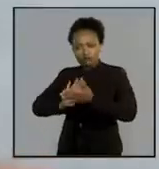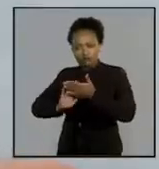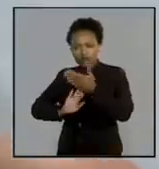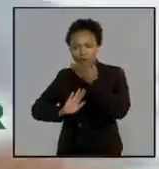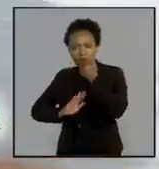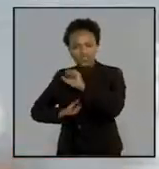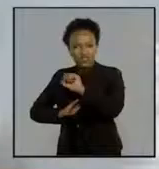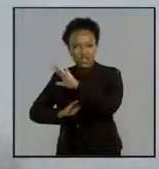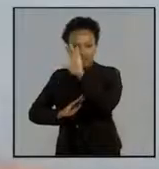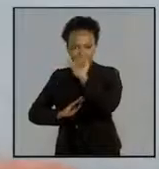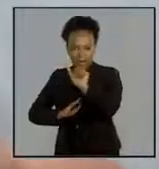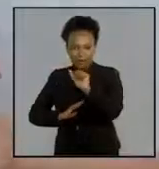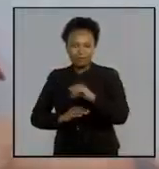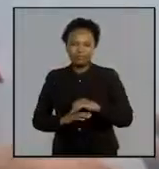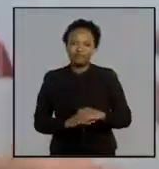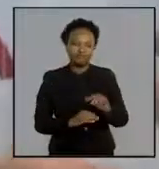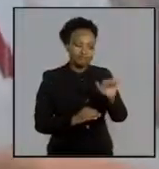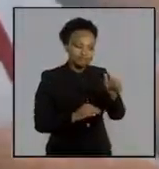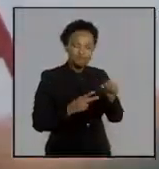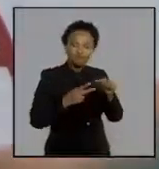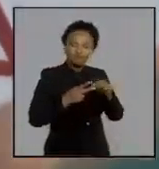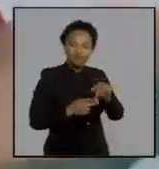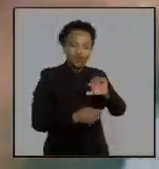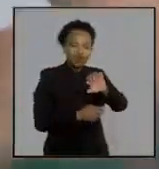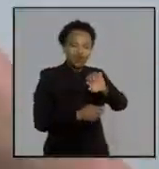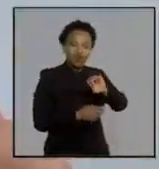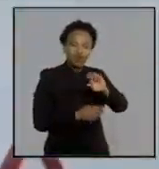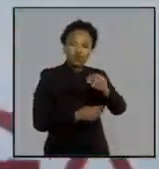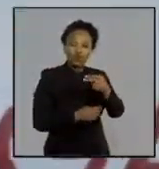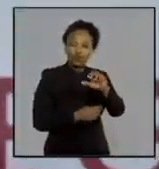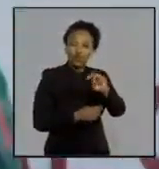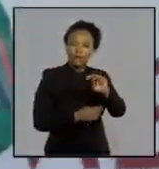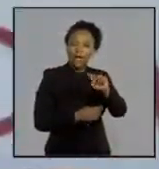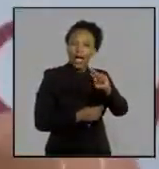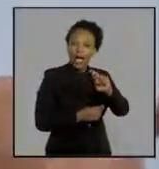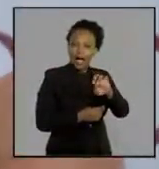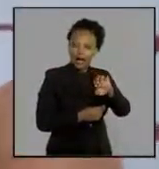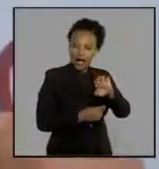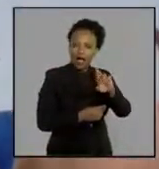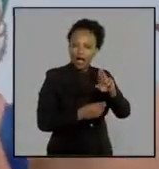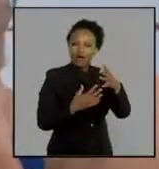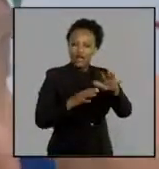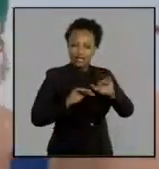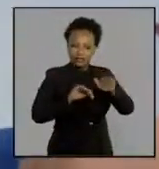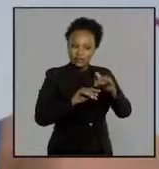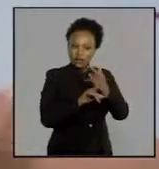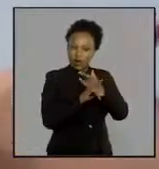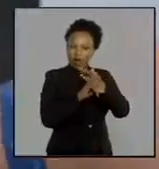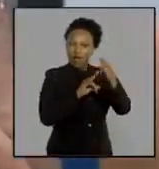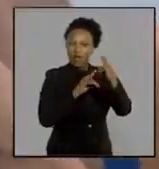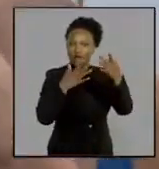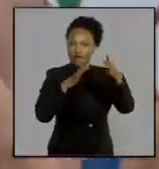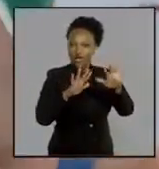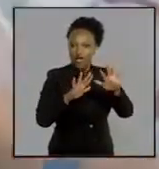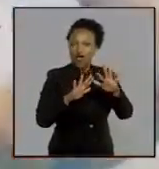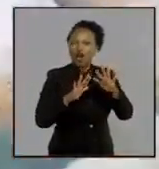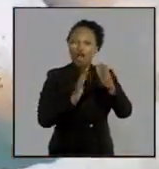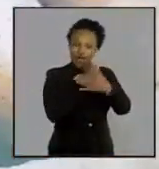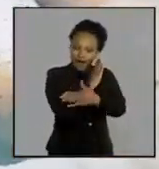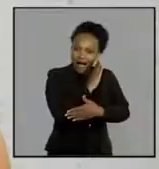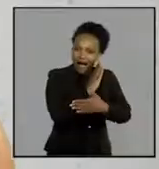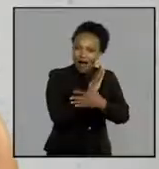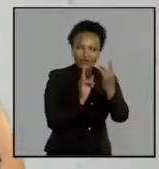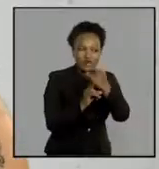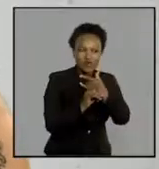for all. Tatiana Schoonmaker, Joburg woman with gold dust beneath your feet. We are a country rich in